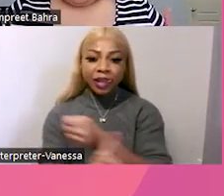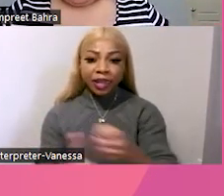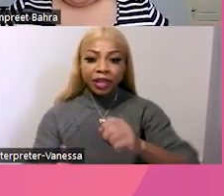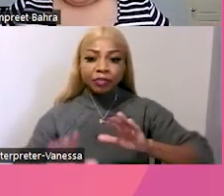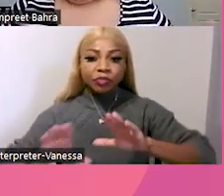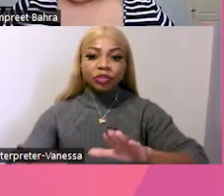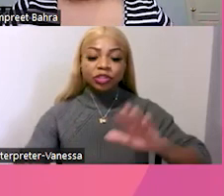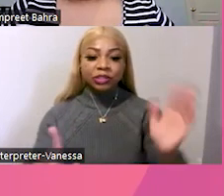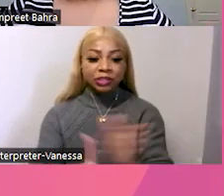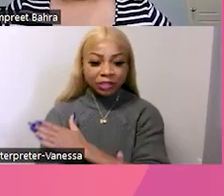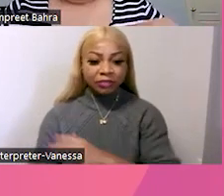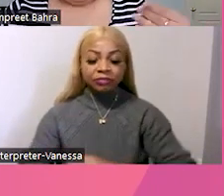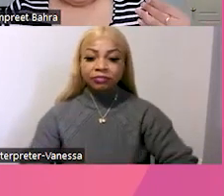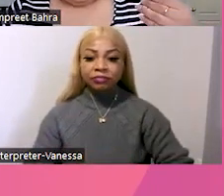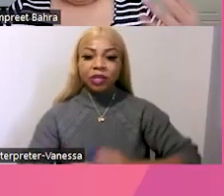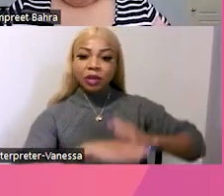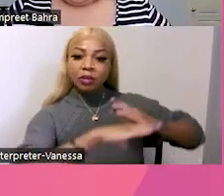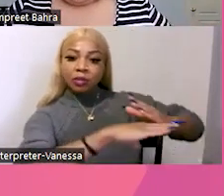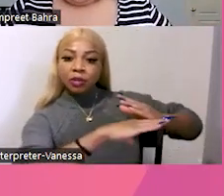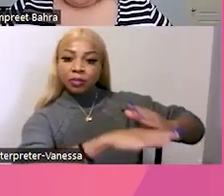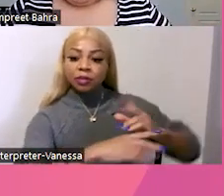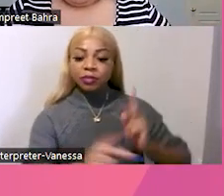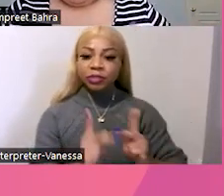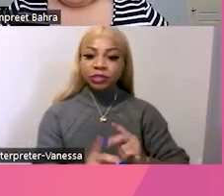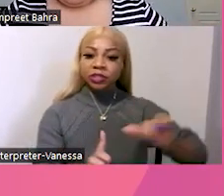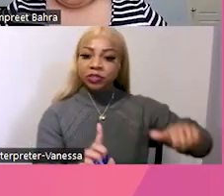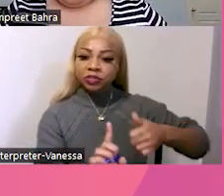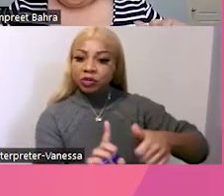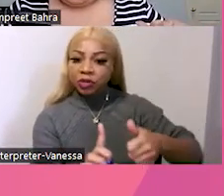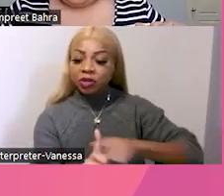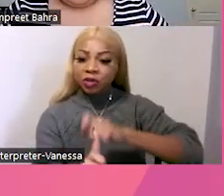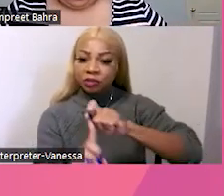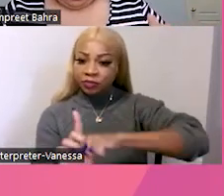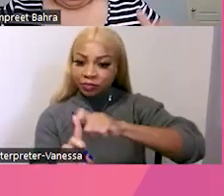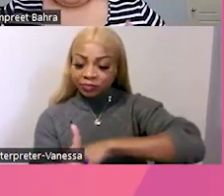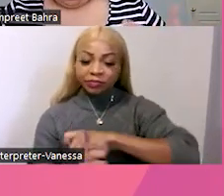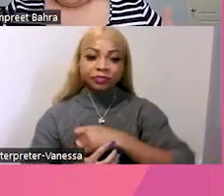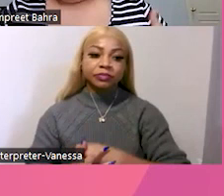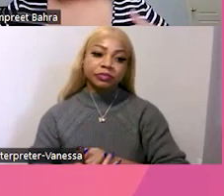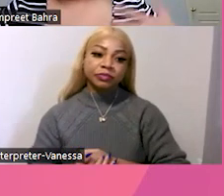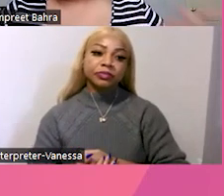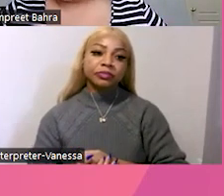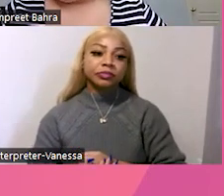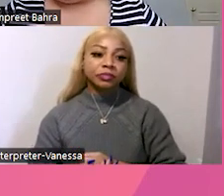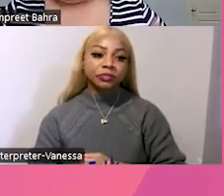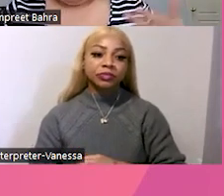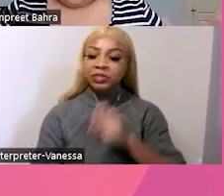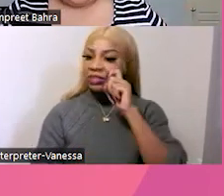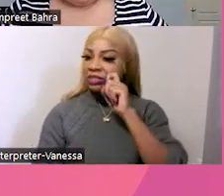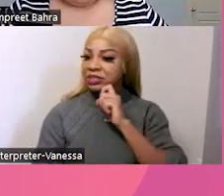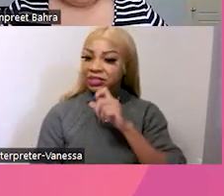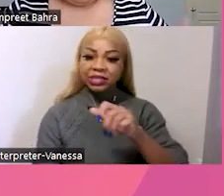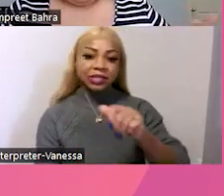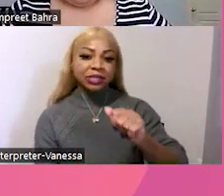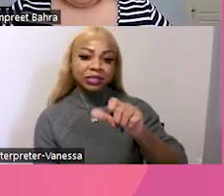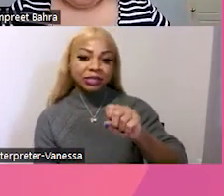pushing, blocking one's way. We see stalking and harassment as a form of violence, as well as sexual assault,